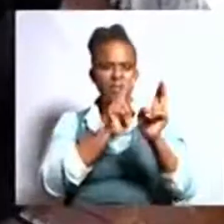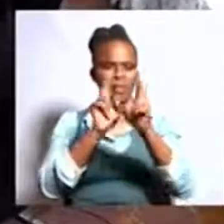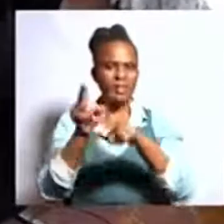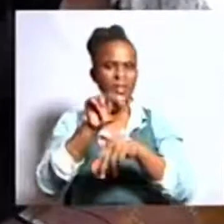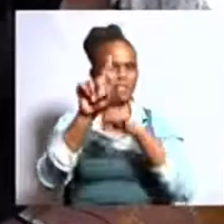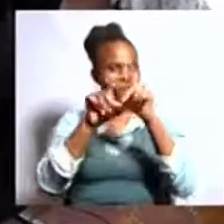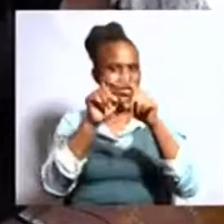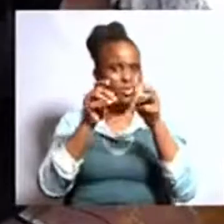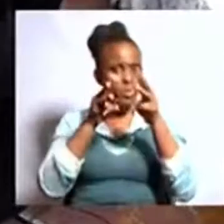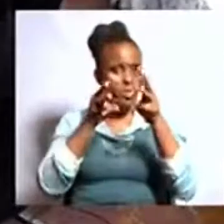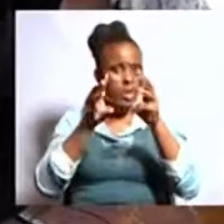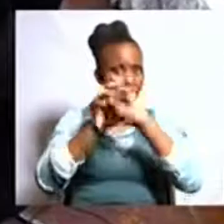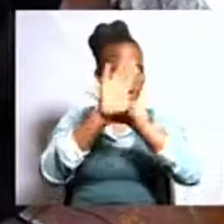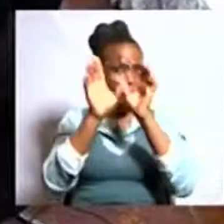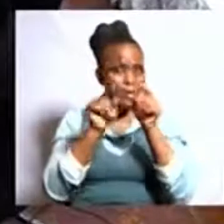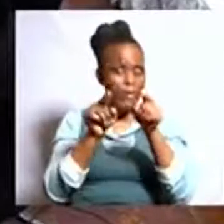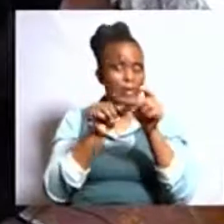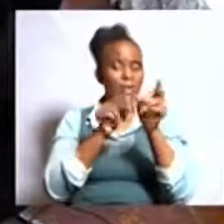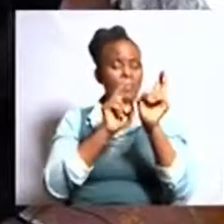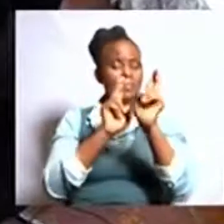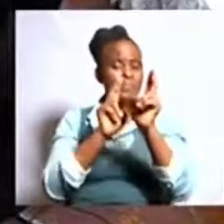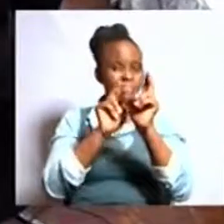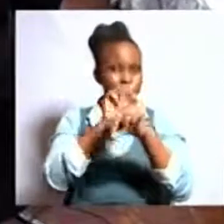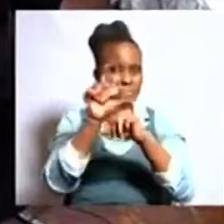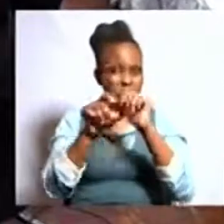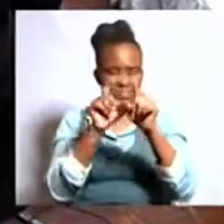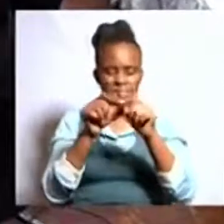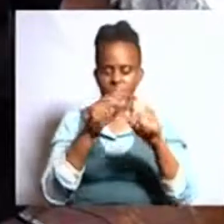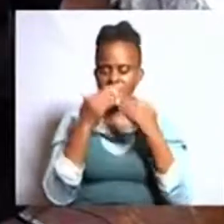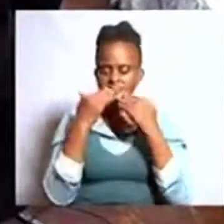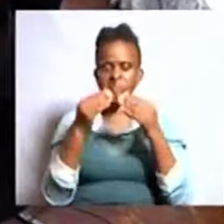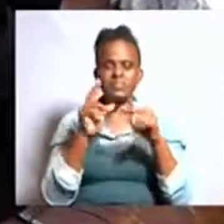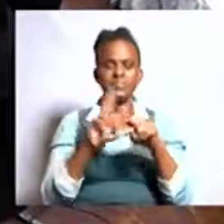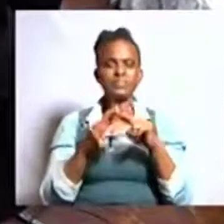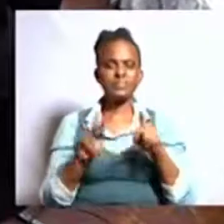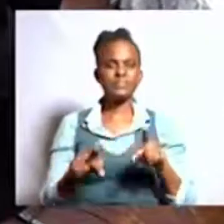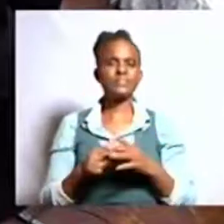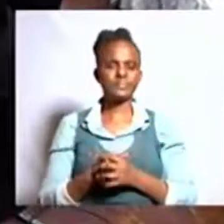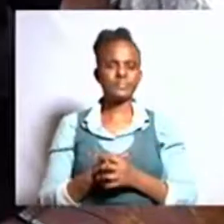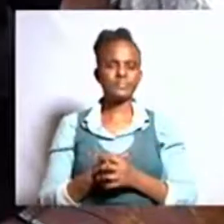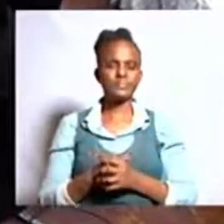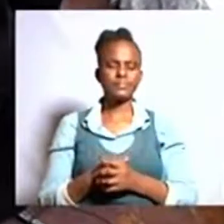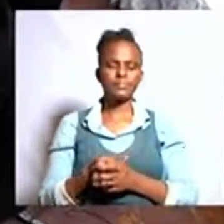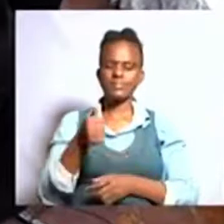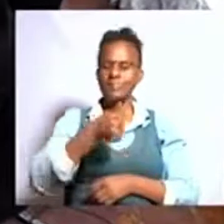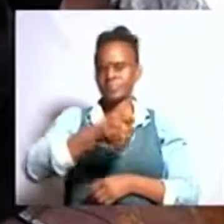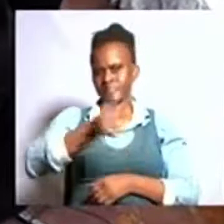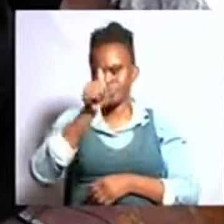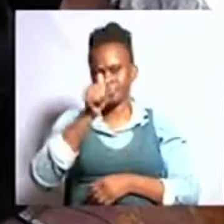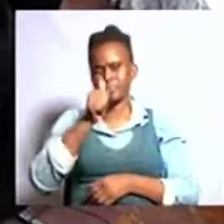it was asked. Thank you very much, Chair. Chair, you must